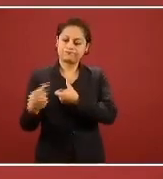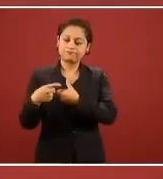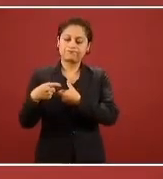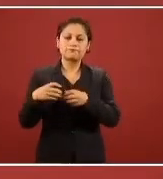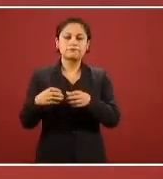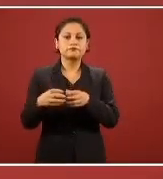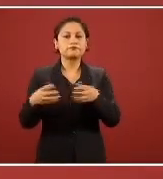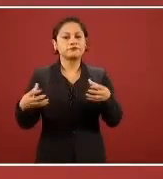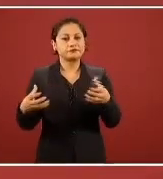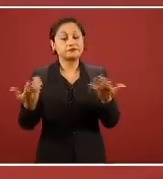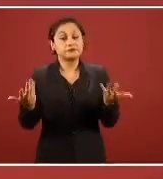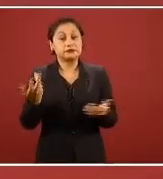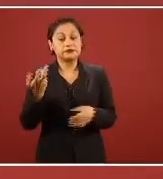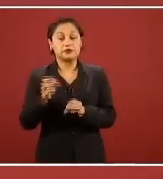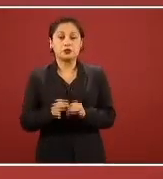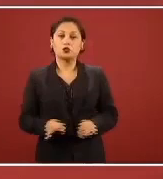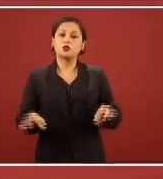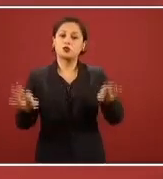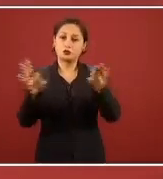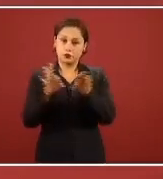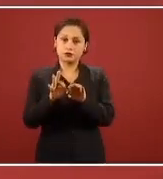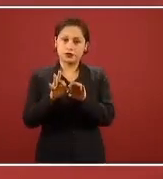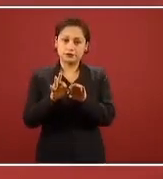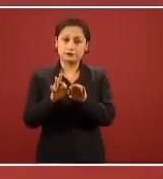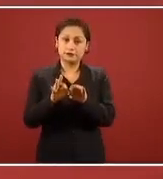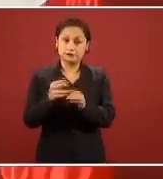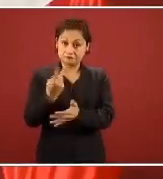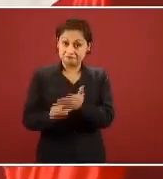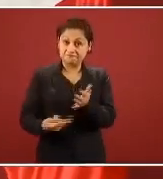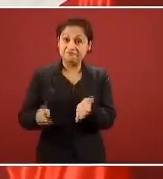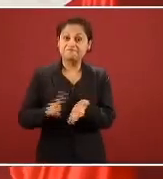important. El doble. Double.